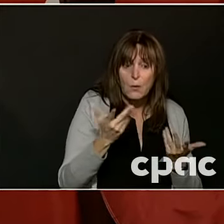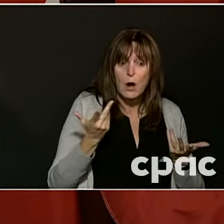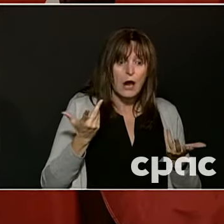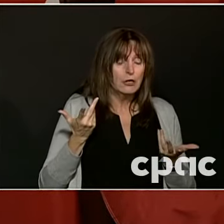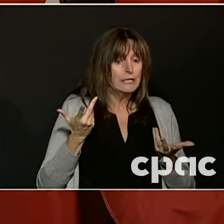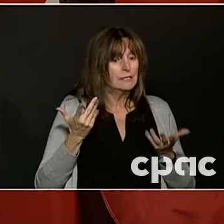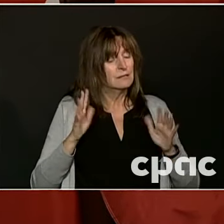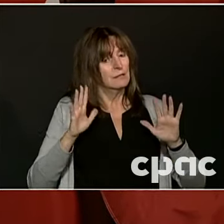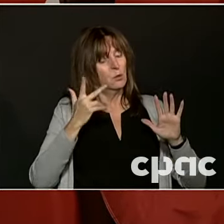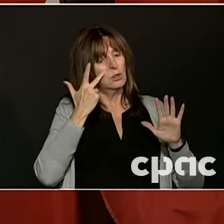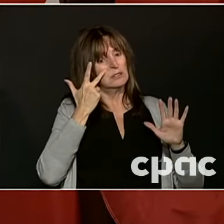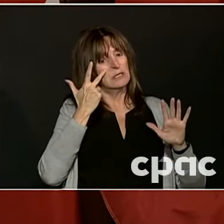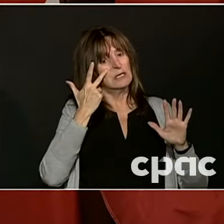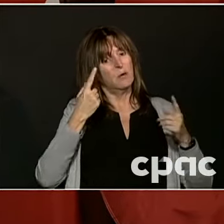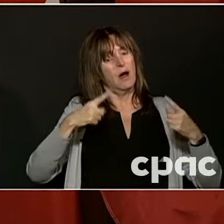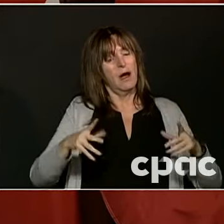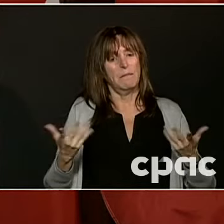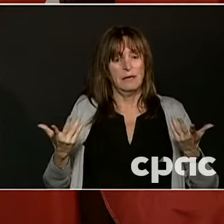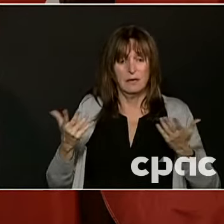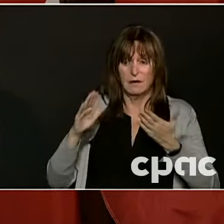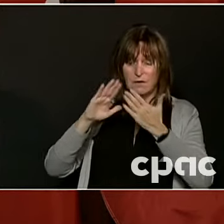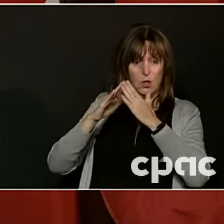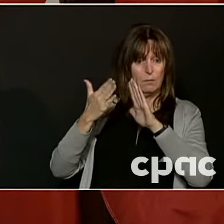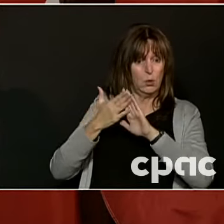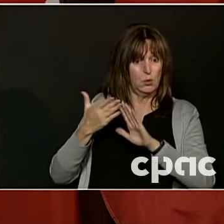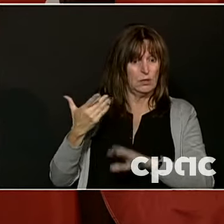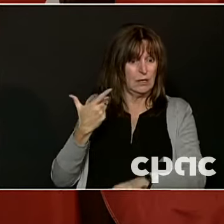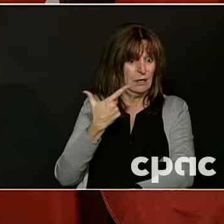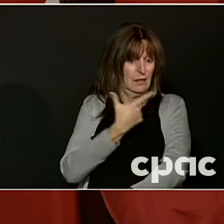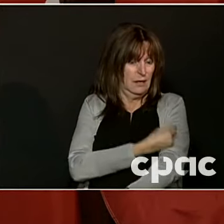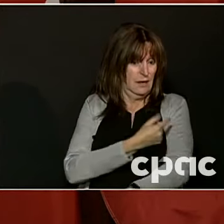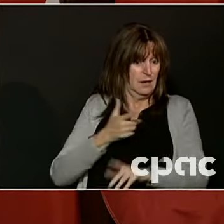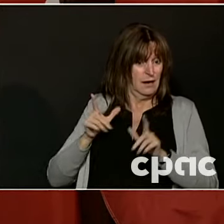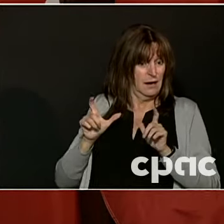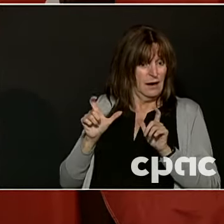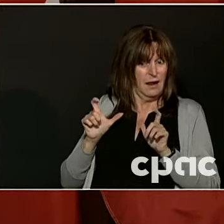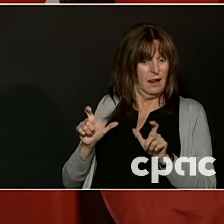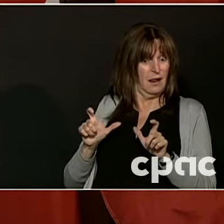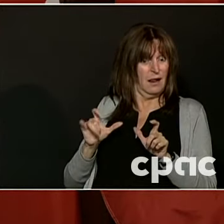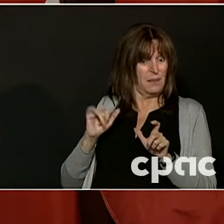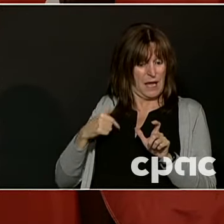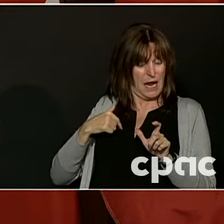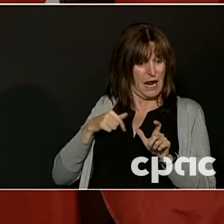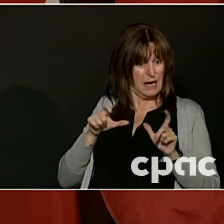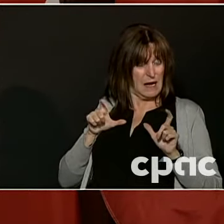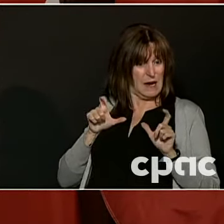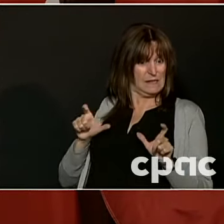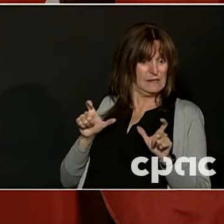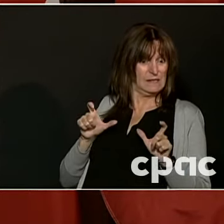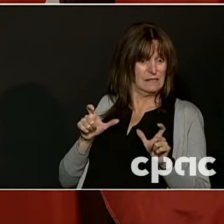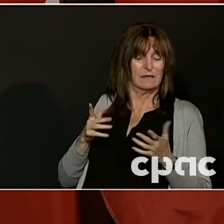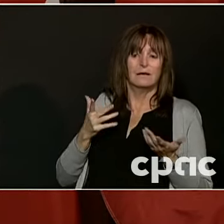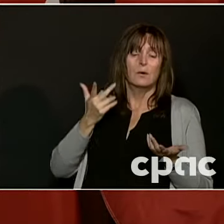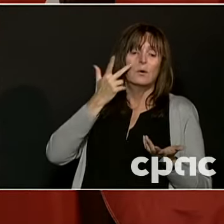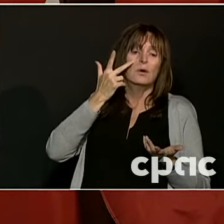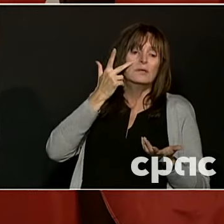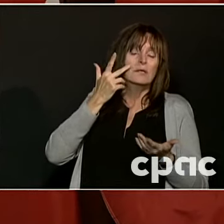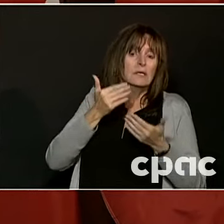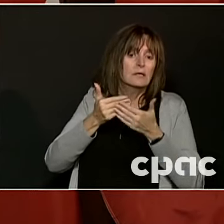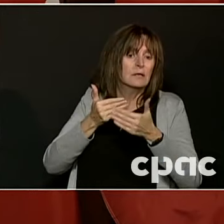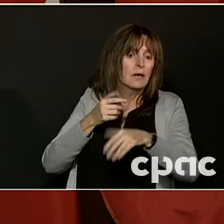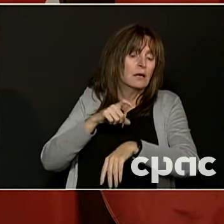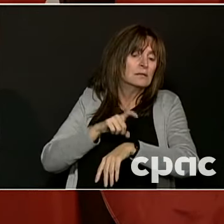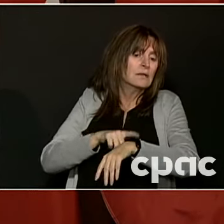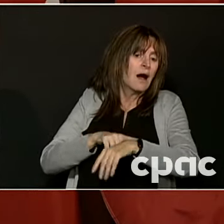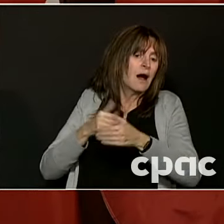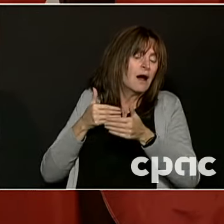community immunity, if I can use that, not that it suppresses it down. And of course, we're also watching to see if over time is the virus changing in its effect